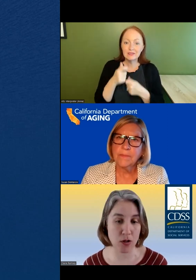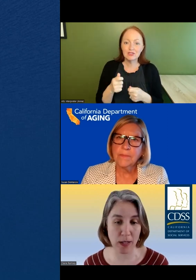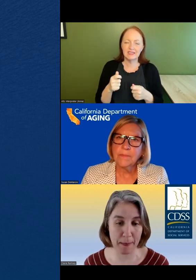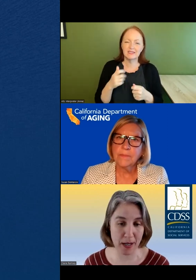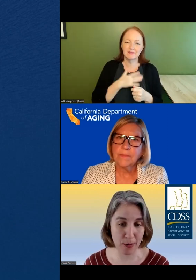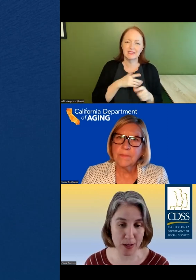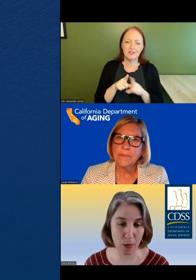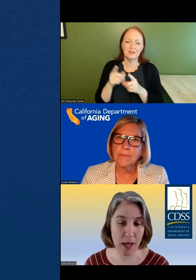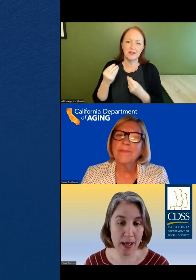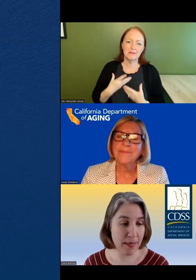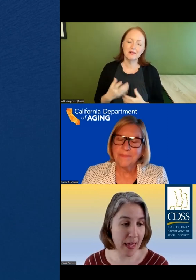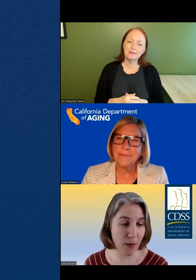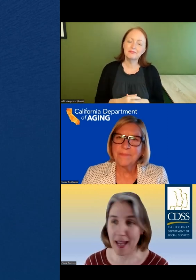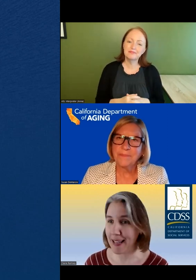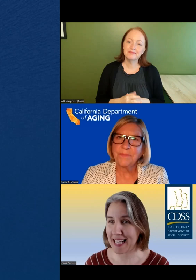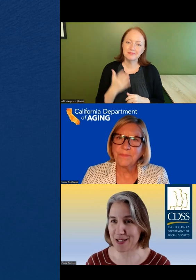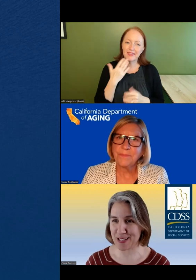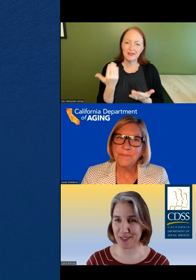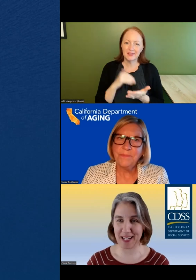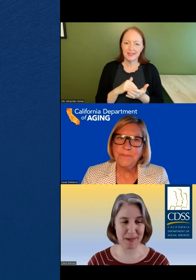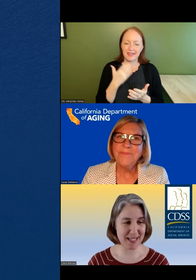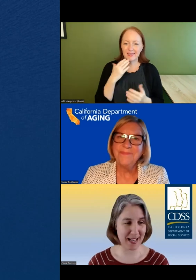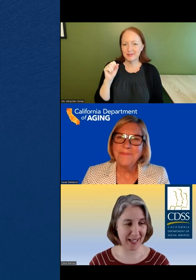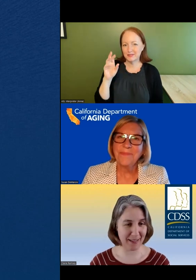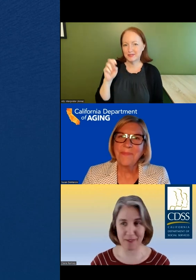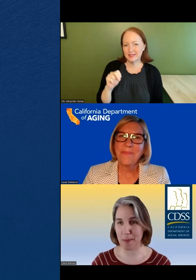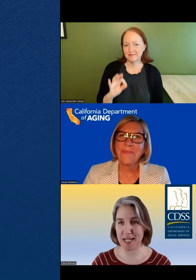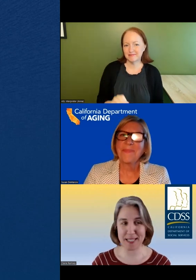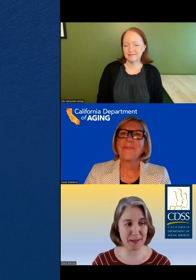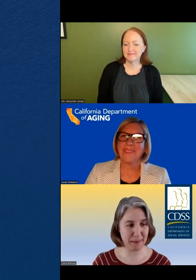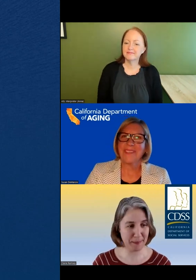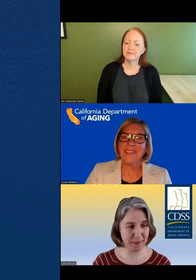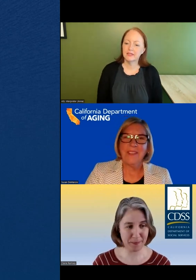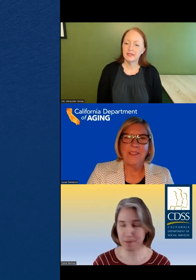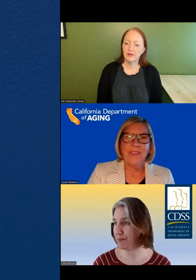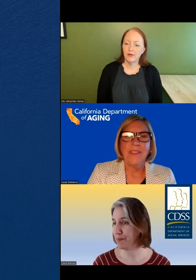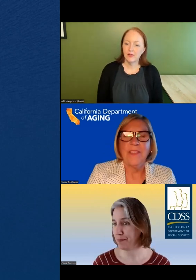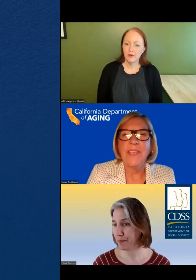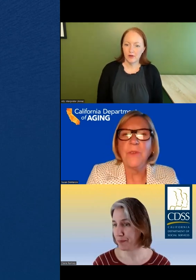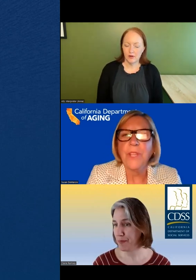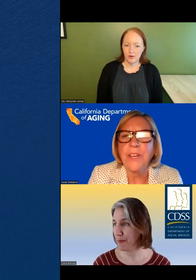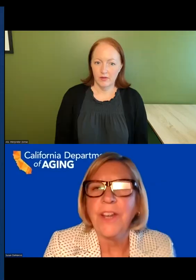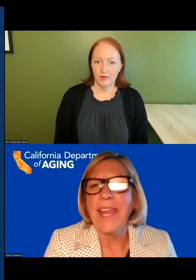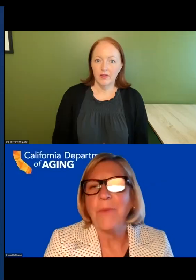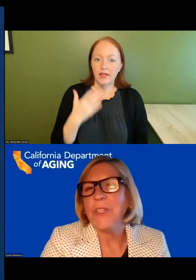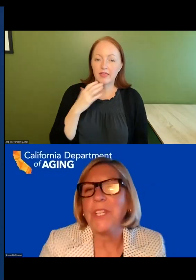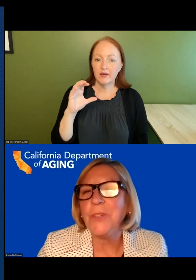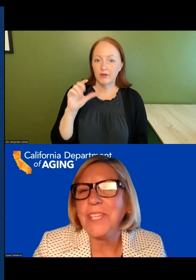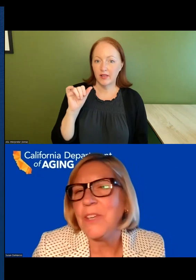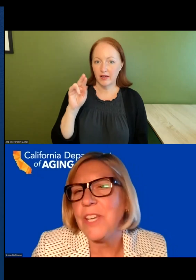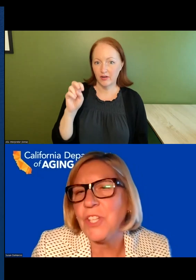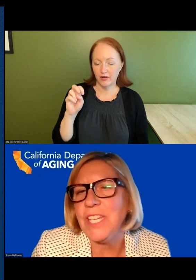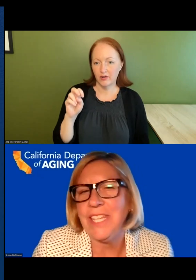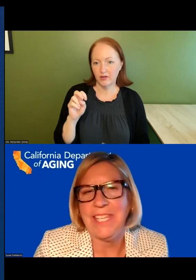please also let me know. So thank you again. Thanks, Susan, for letting me give a few updates. Thank you, Claire. And we join